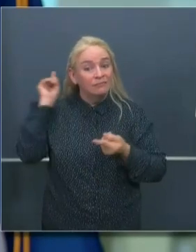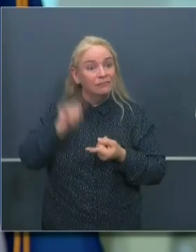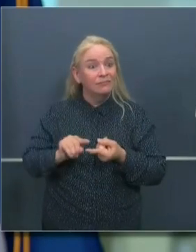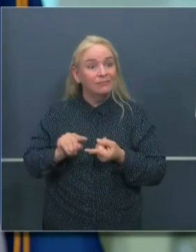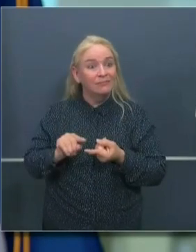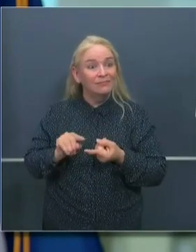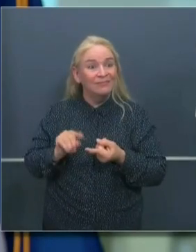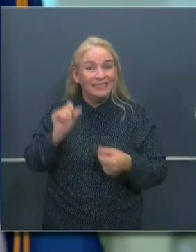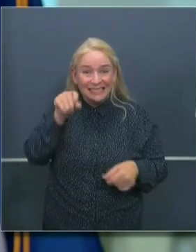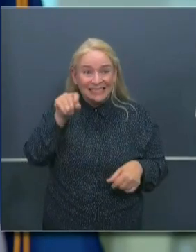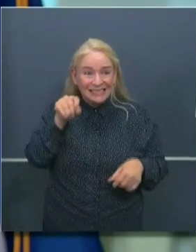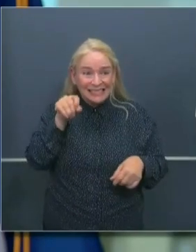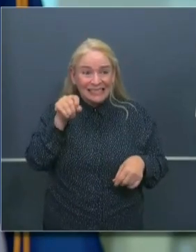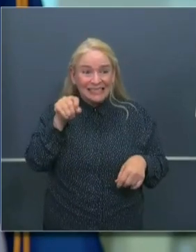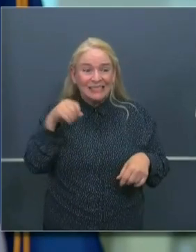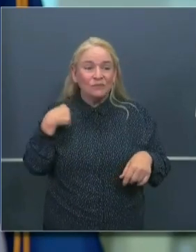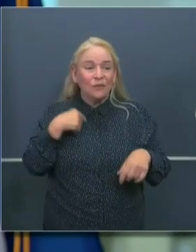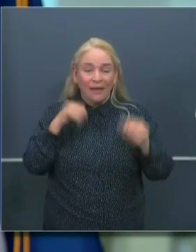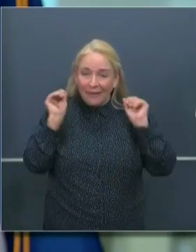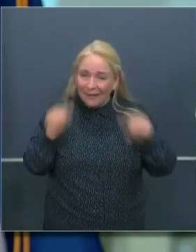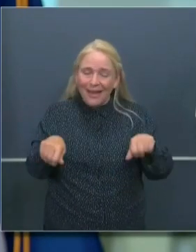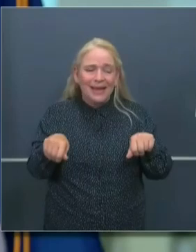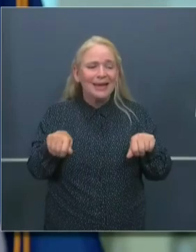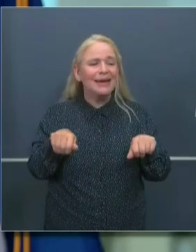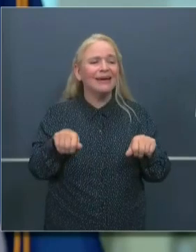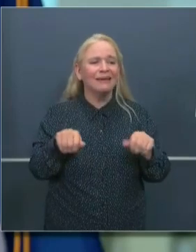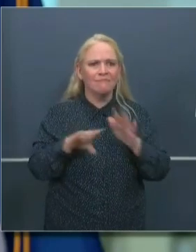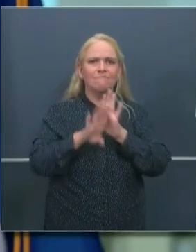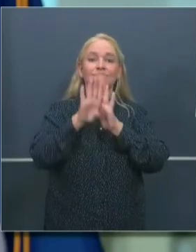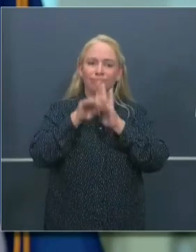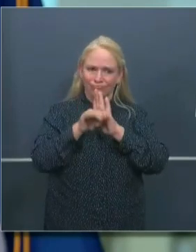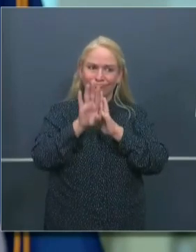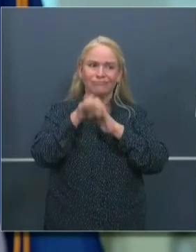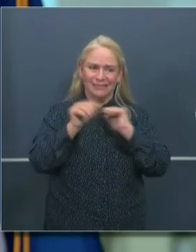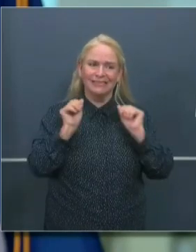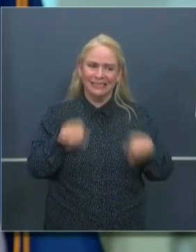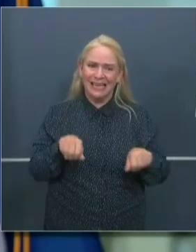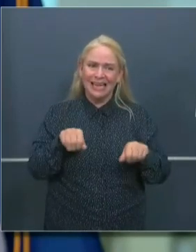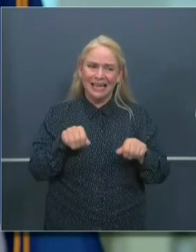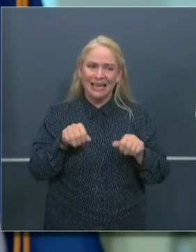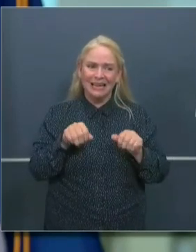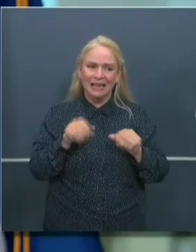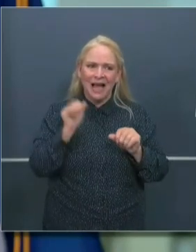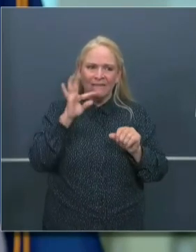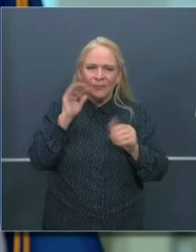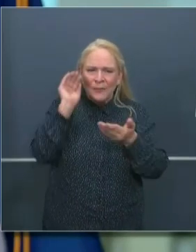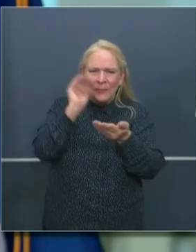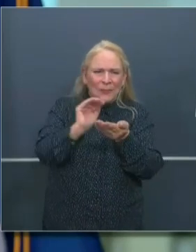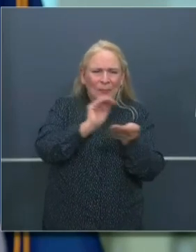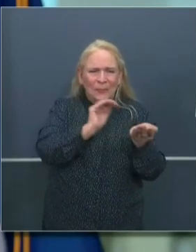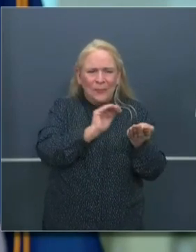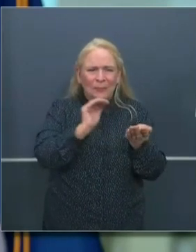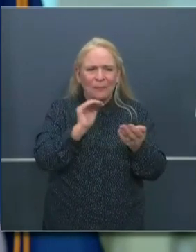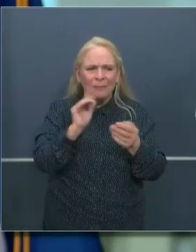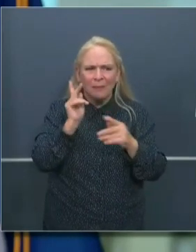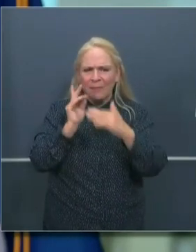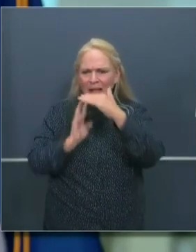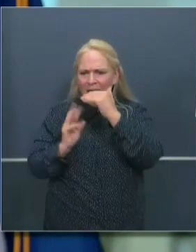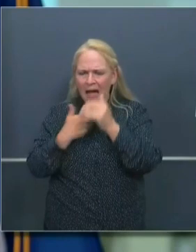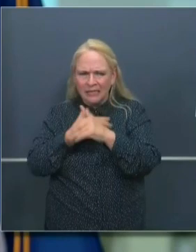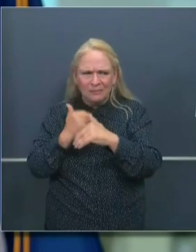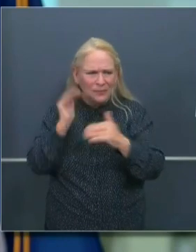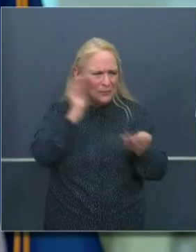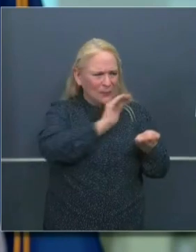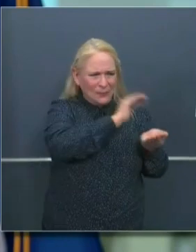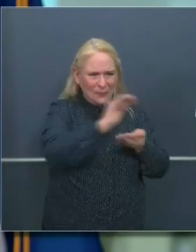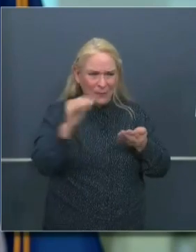spread. We can, again, bend this curve. We can lower the ICU rates. We can lower the hospitalization rates. We can lower